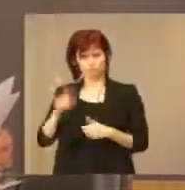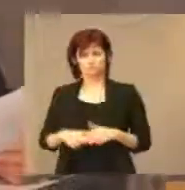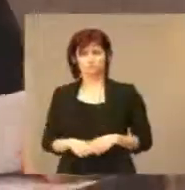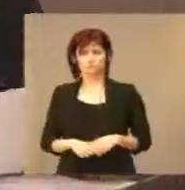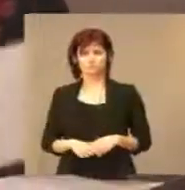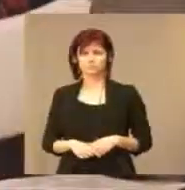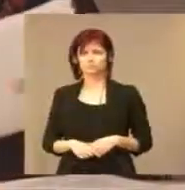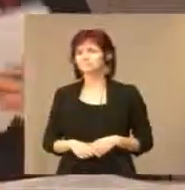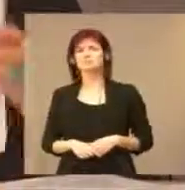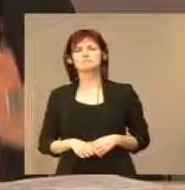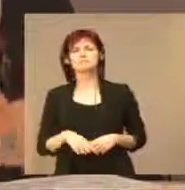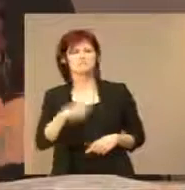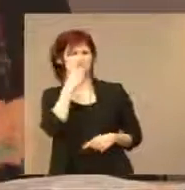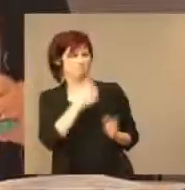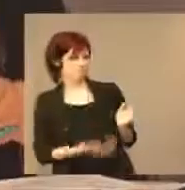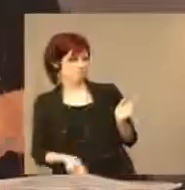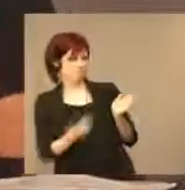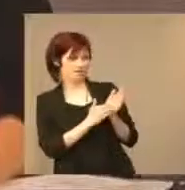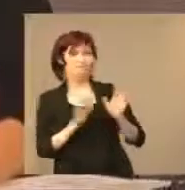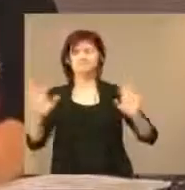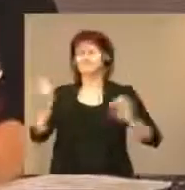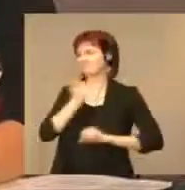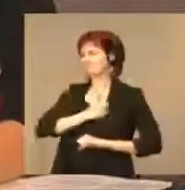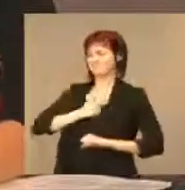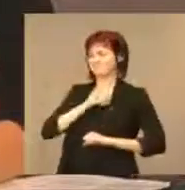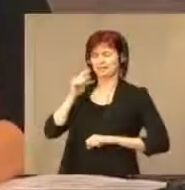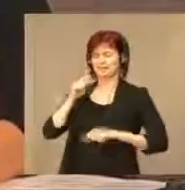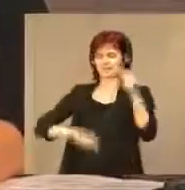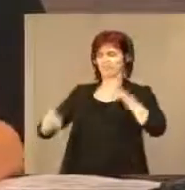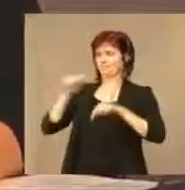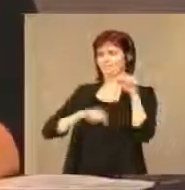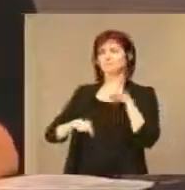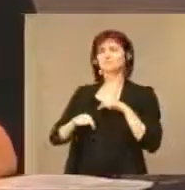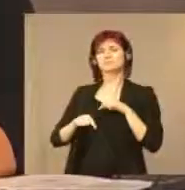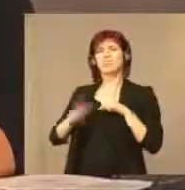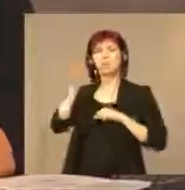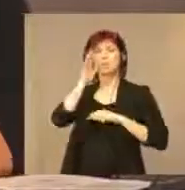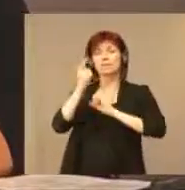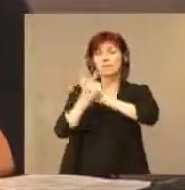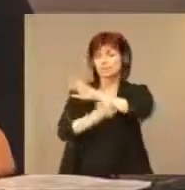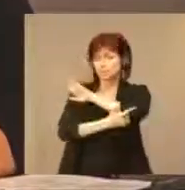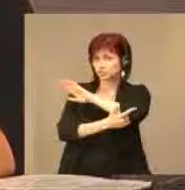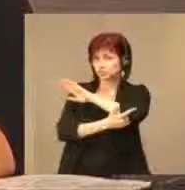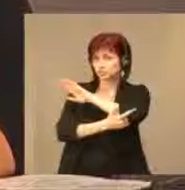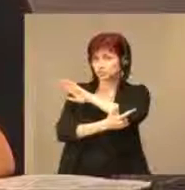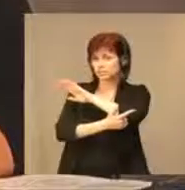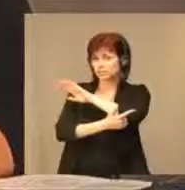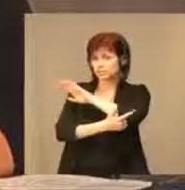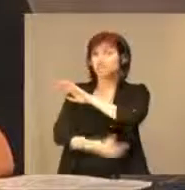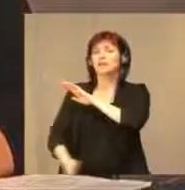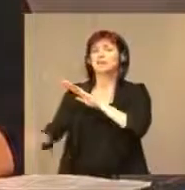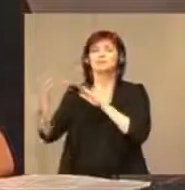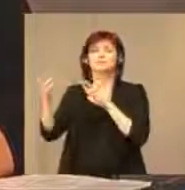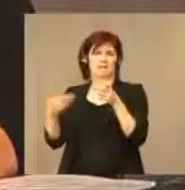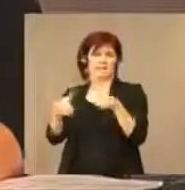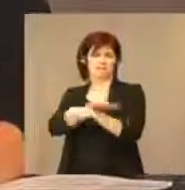Okay. Sorry, repeat the question. Yeah, I think let me try that again. Okay, Louise asked, will the legislation deal with discrimination against